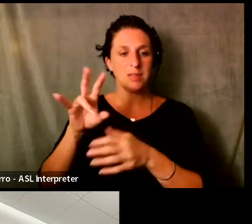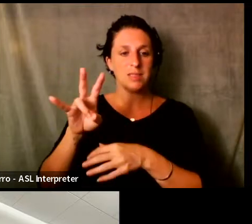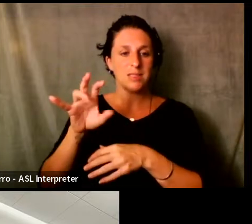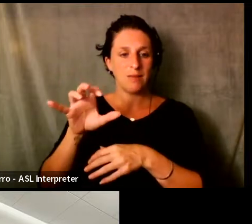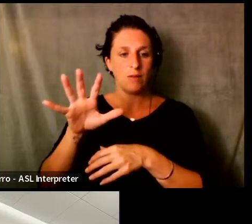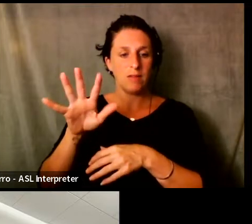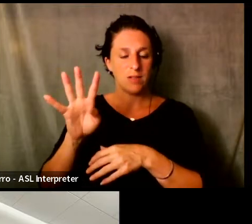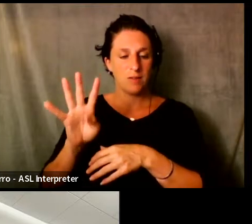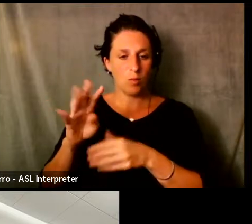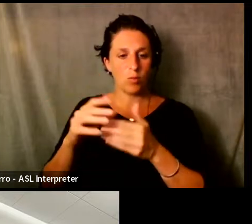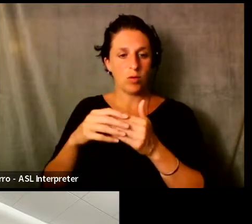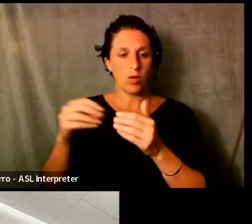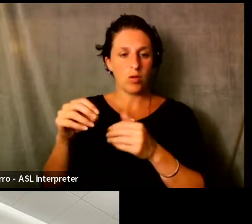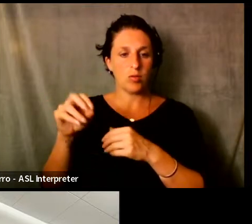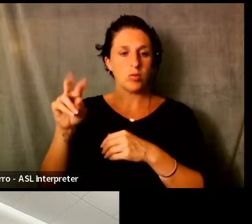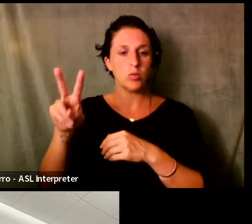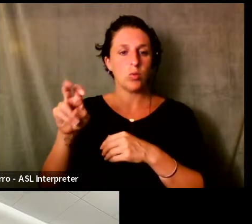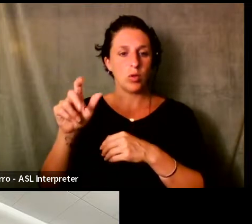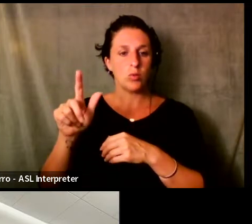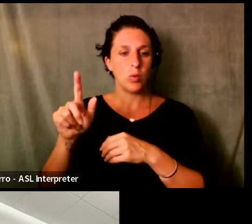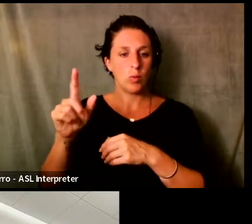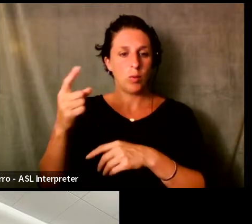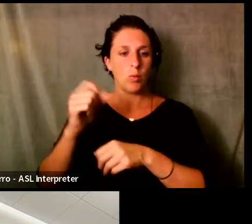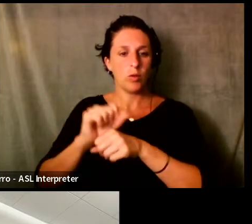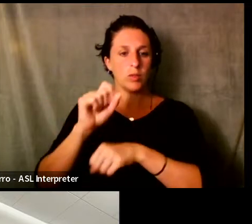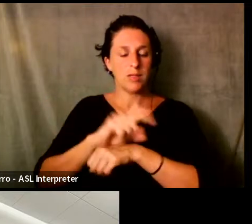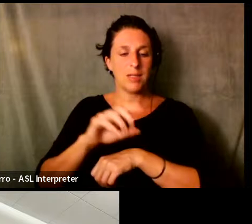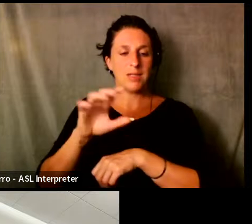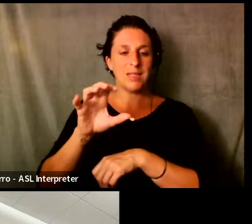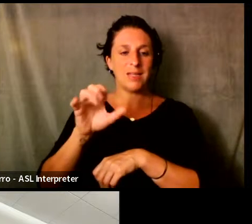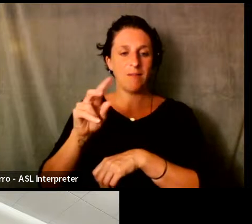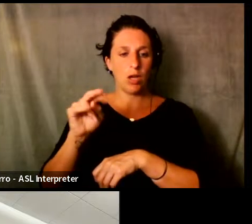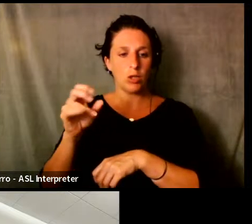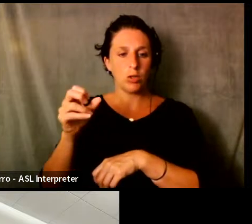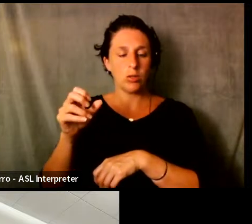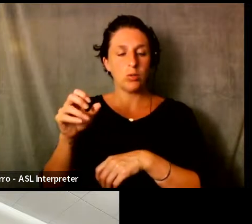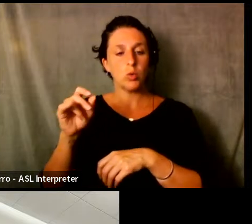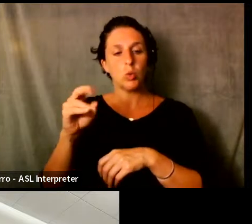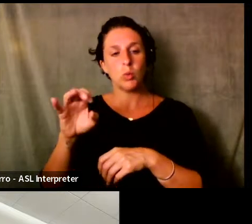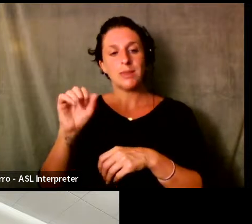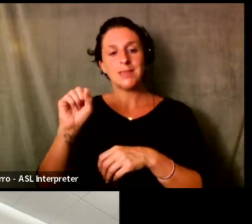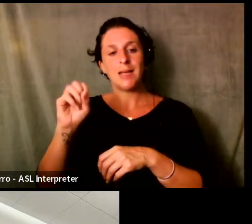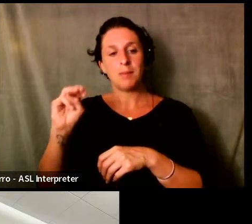$229,754, 221 workdays. Yvonne Shu, San Mateo,